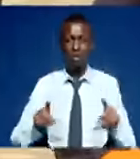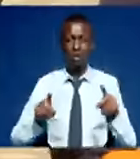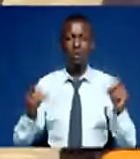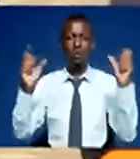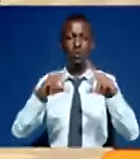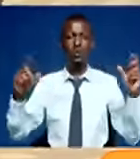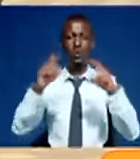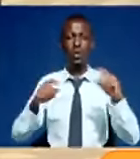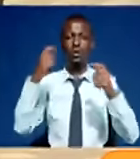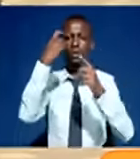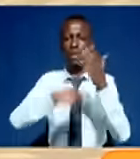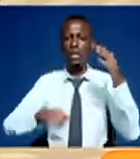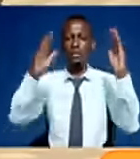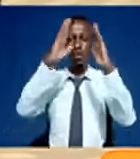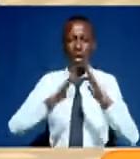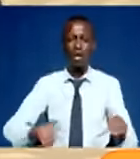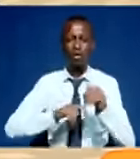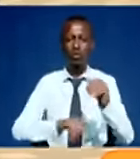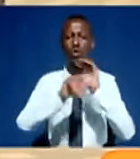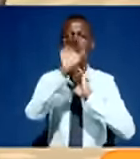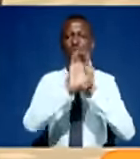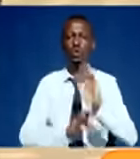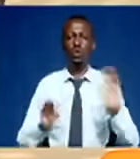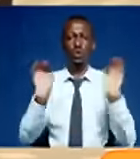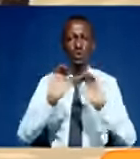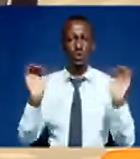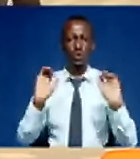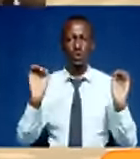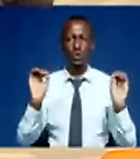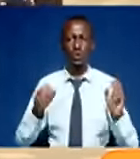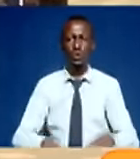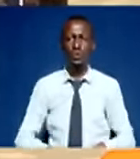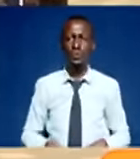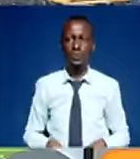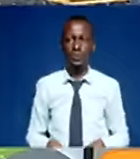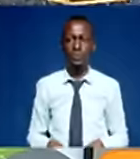the housing levy unconstitutional. Ben Kirui, Citizen TV,